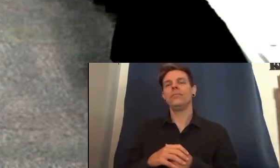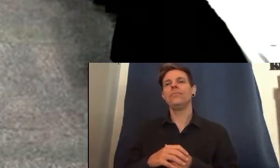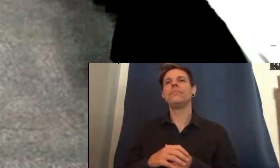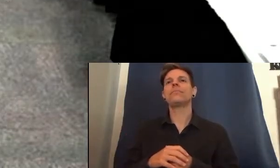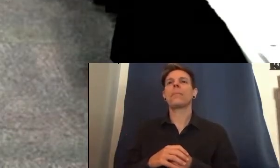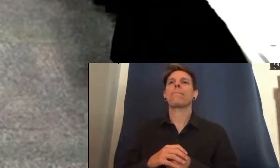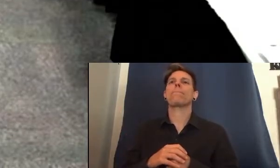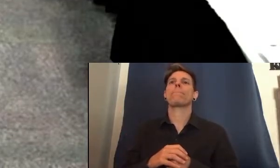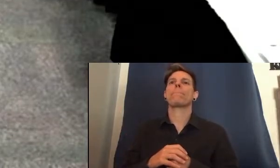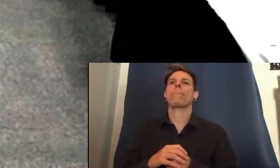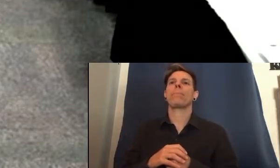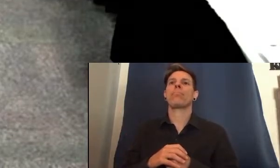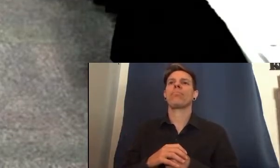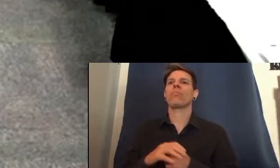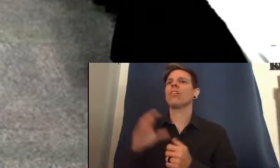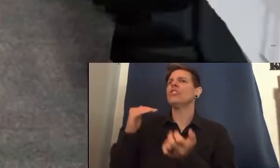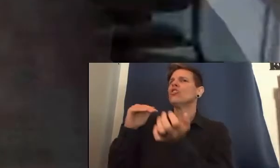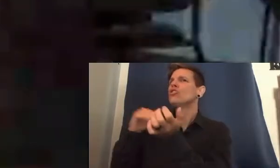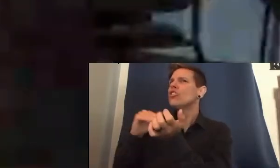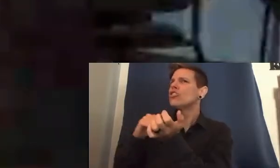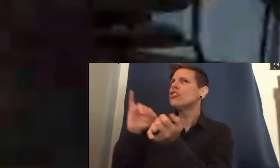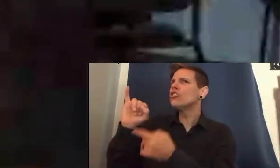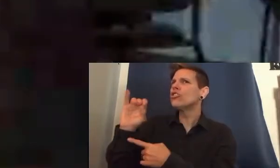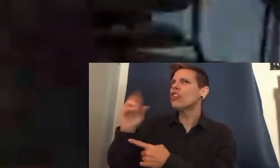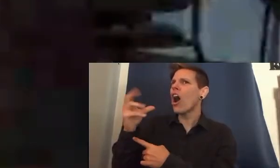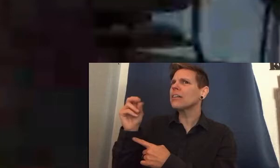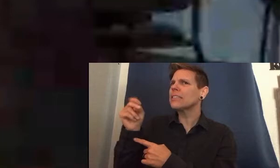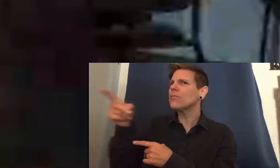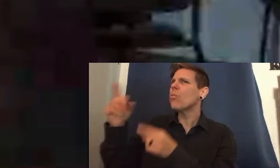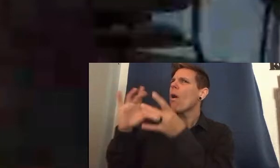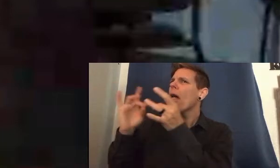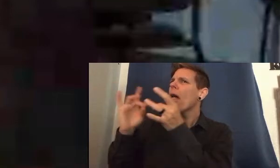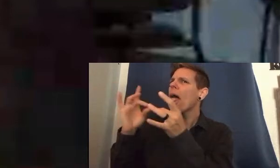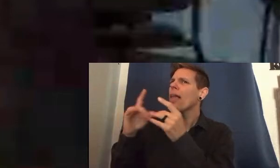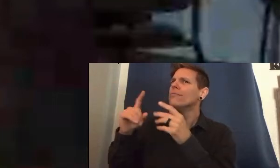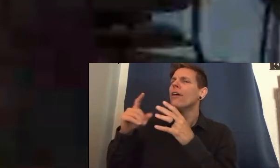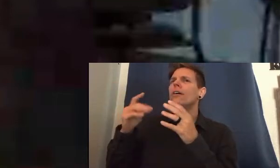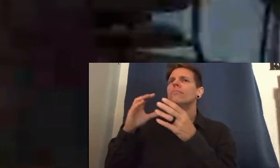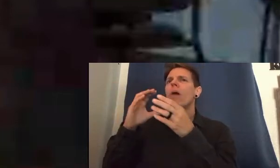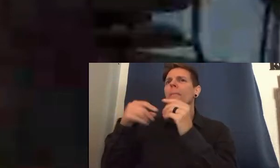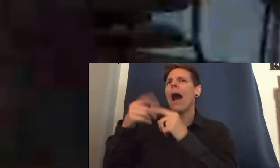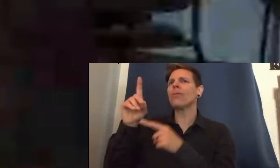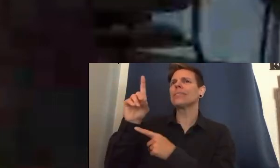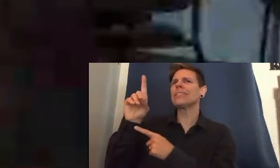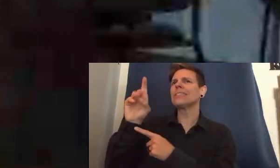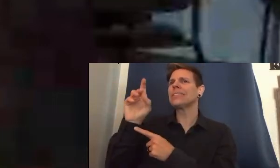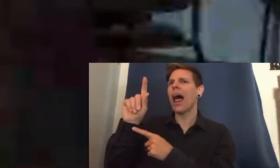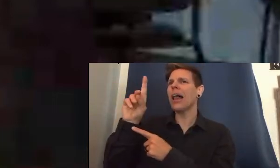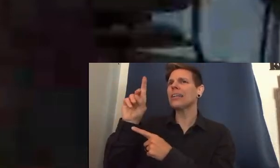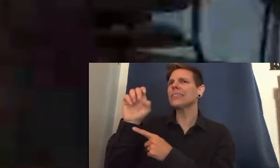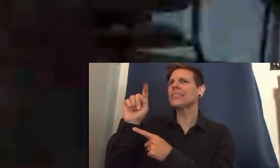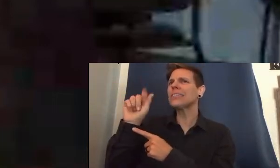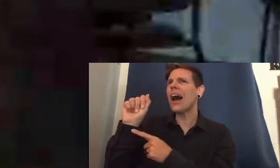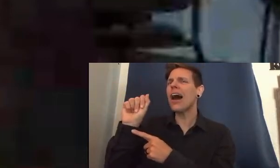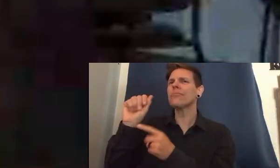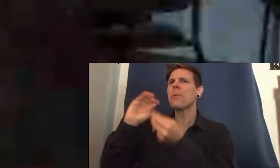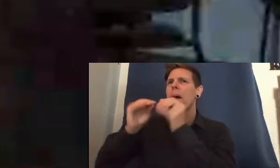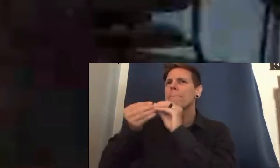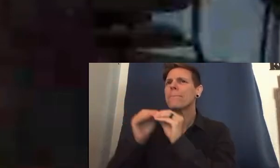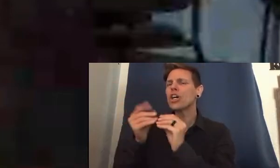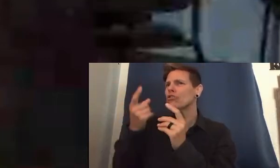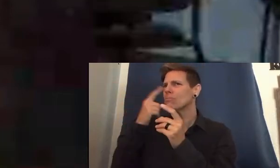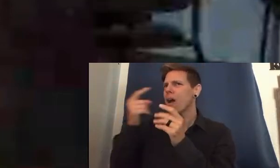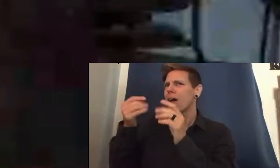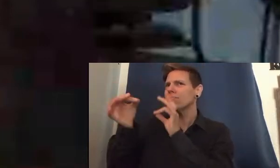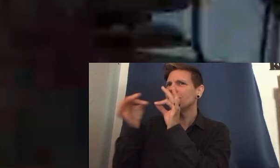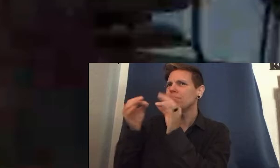starts presenting on the Delta, could you do a quick look at our data dashboard so you can get back to us with more age